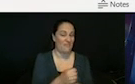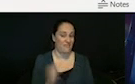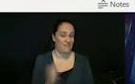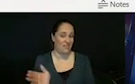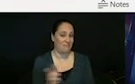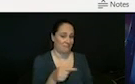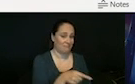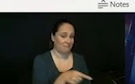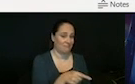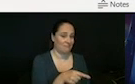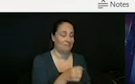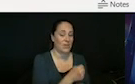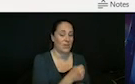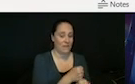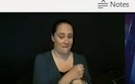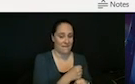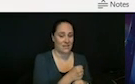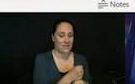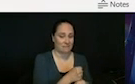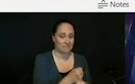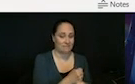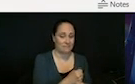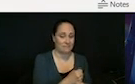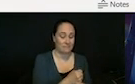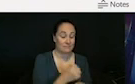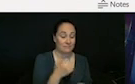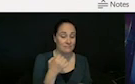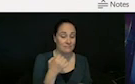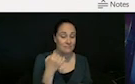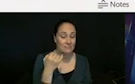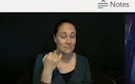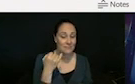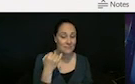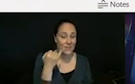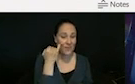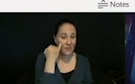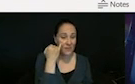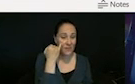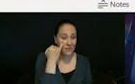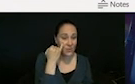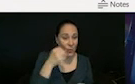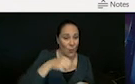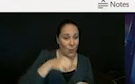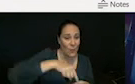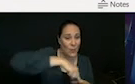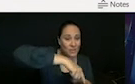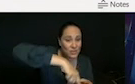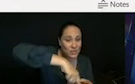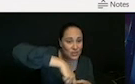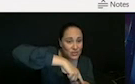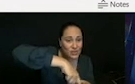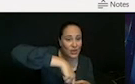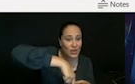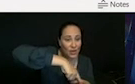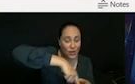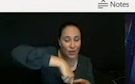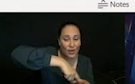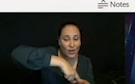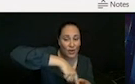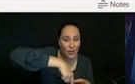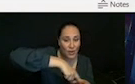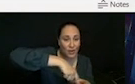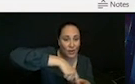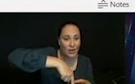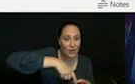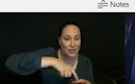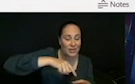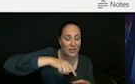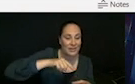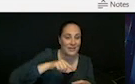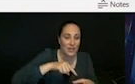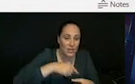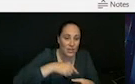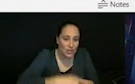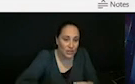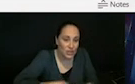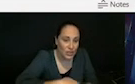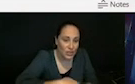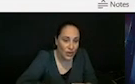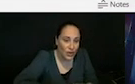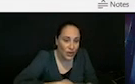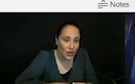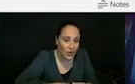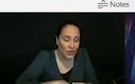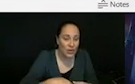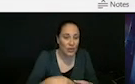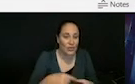Right? So when you are moving your fluid around in little circles, you're imparting some velocity. If